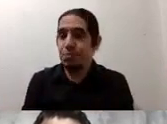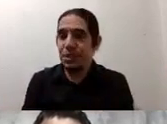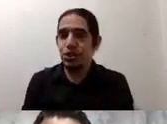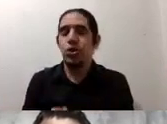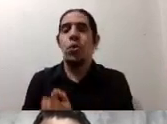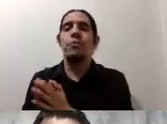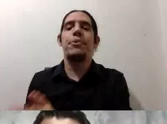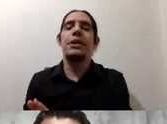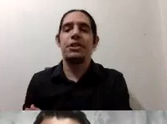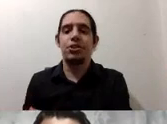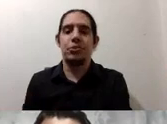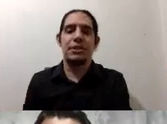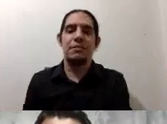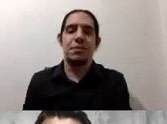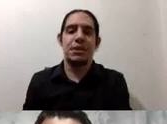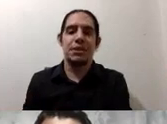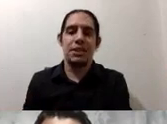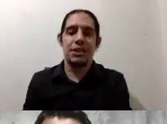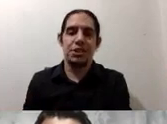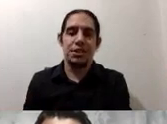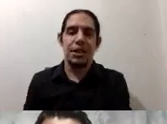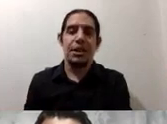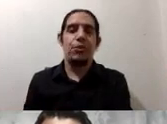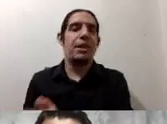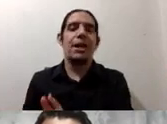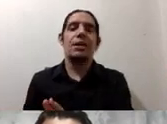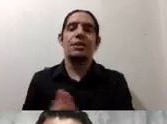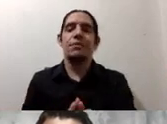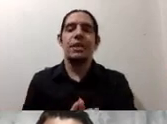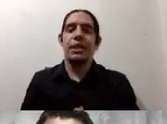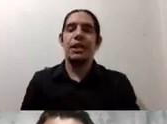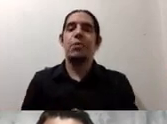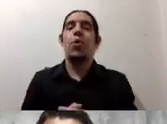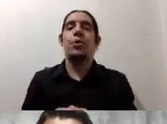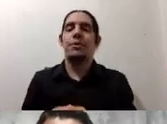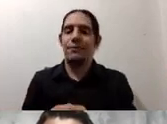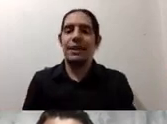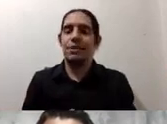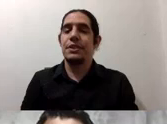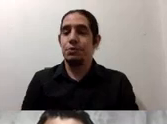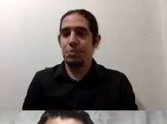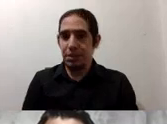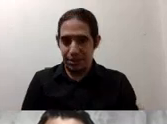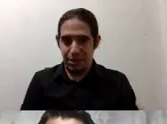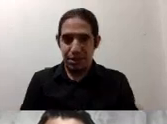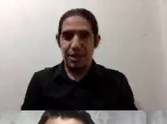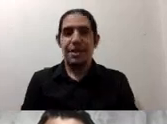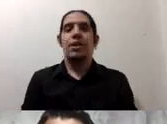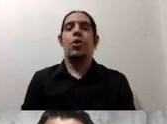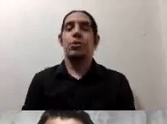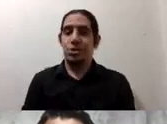American speech or British received pronunciation, regardless of the name or face of the